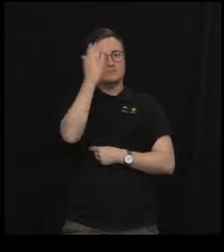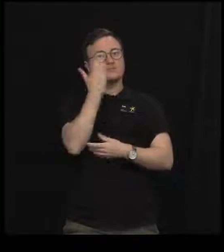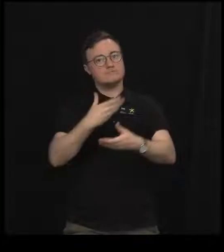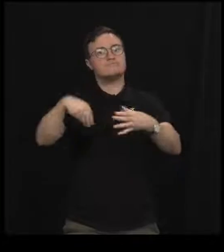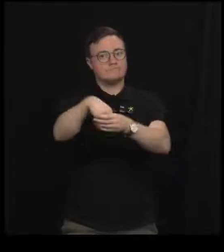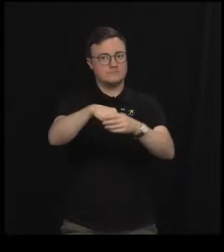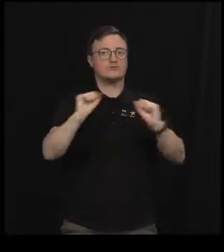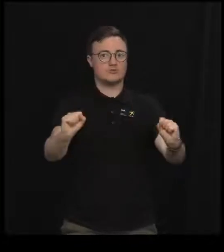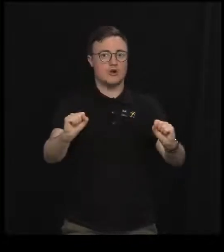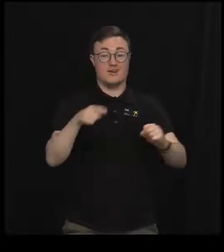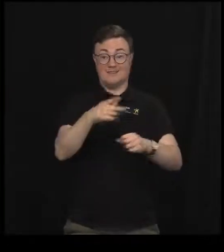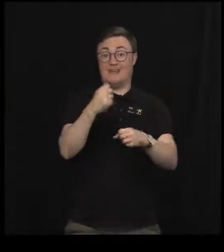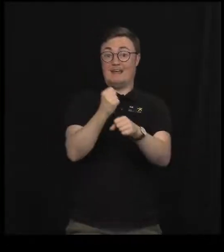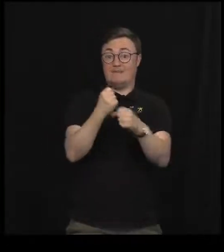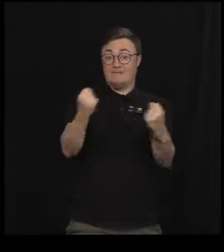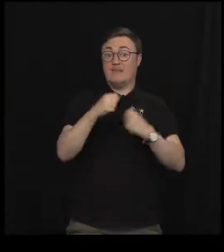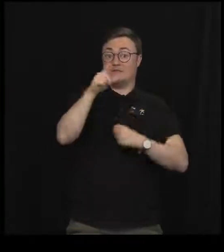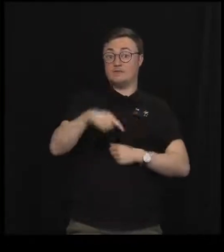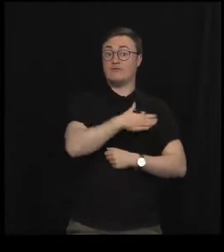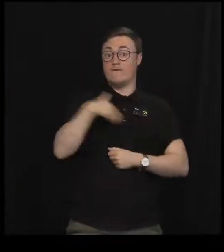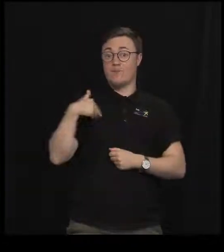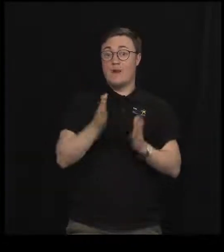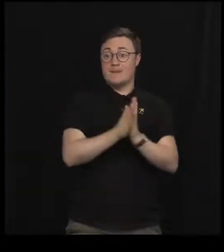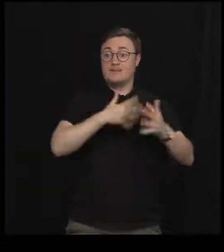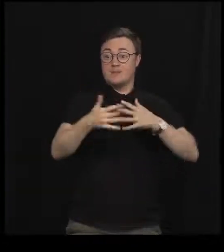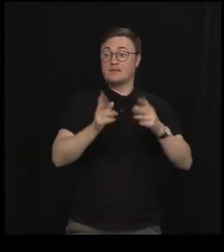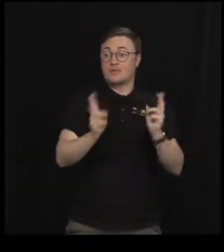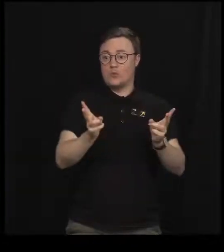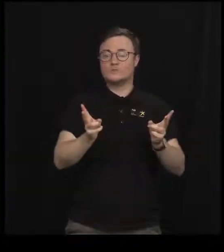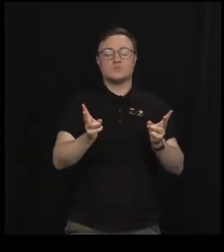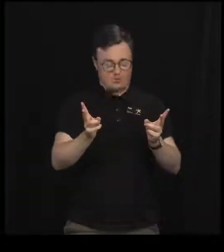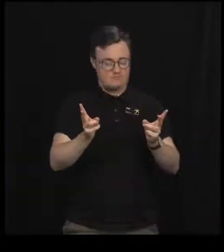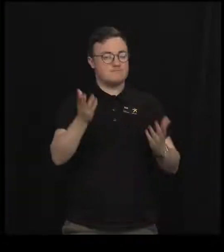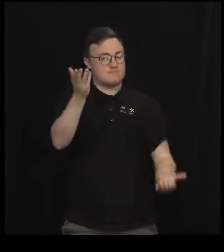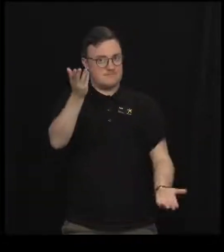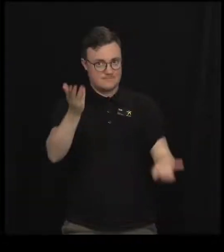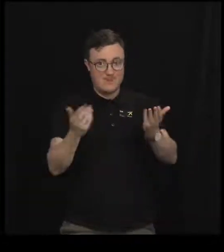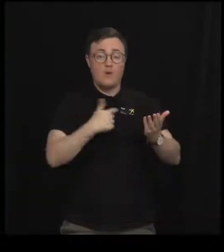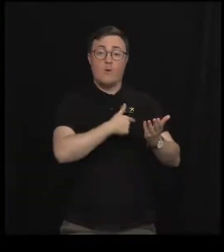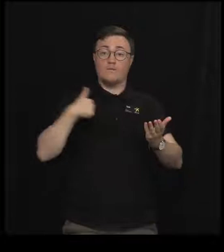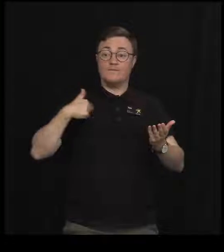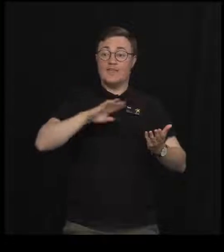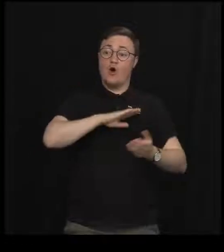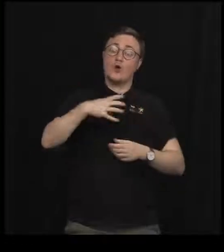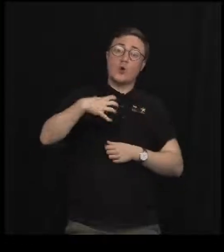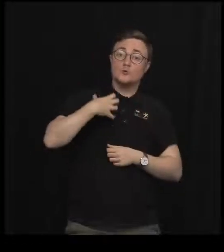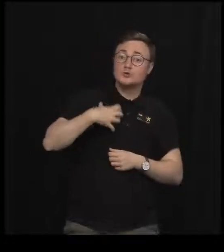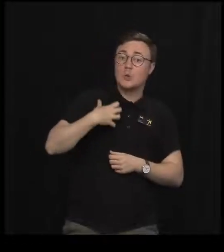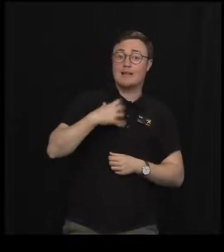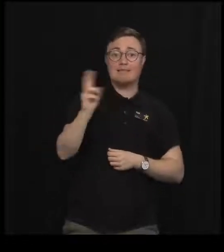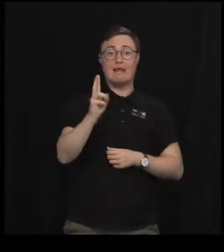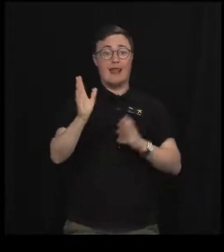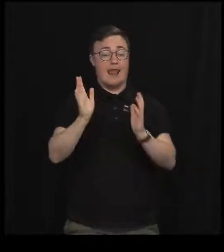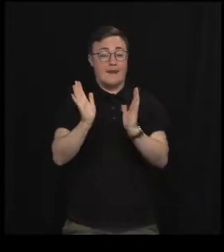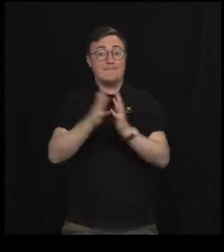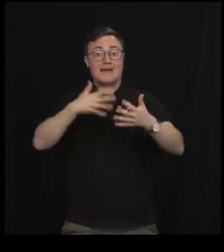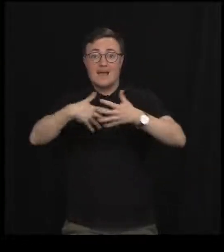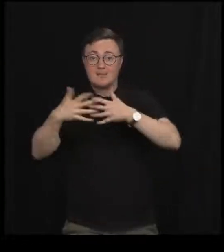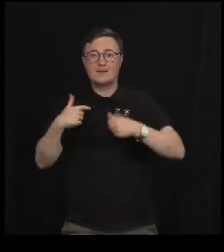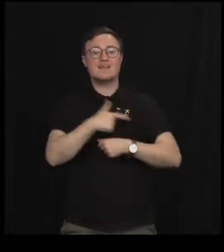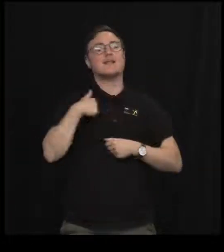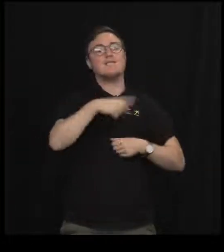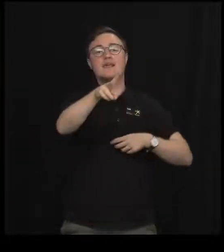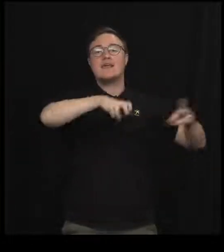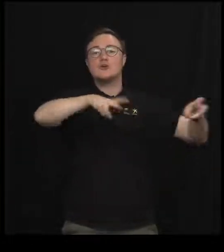for the foundation, so when we recruit for people, when we have advisors, consultants, but equally in all our programs. Every grant